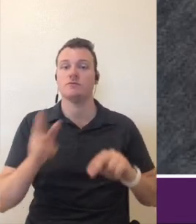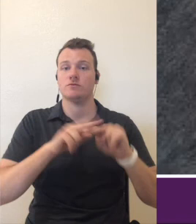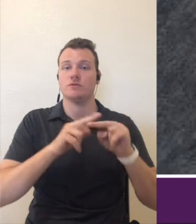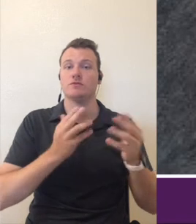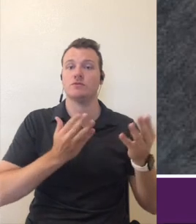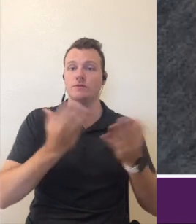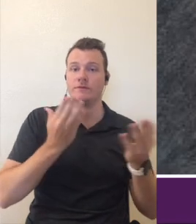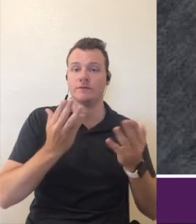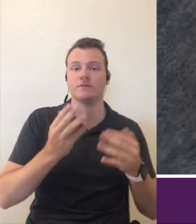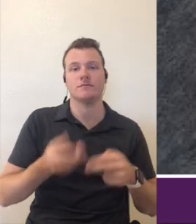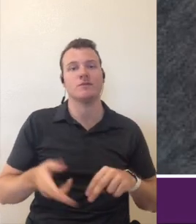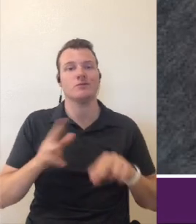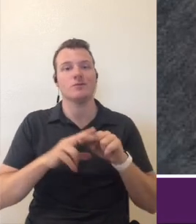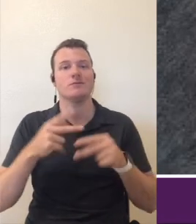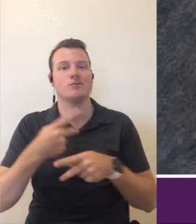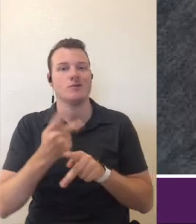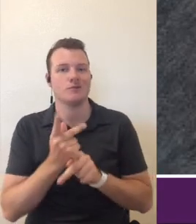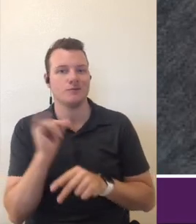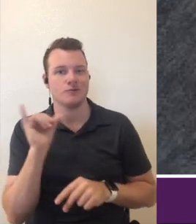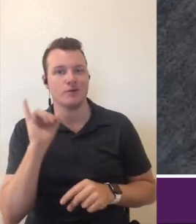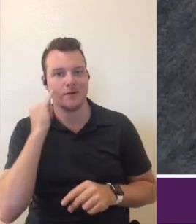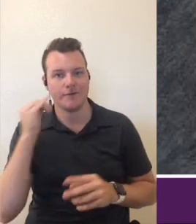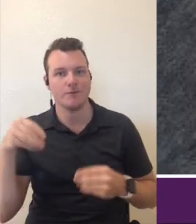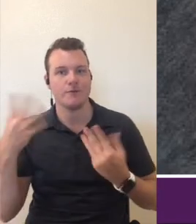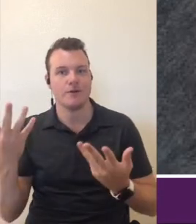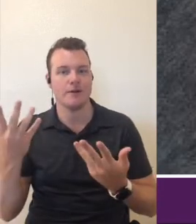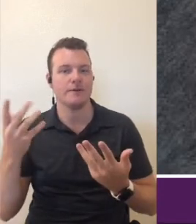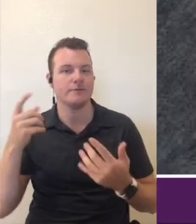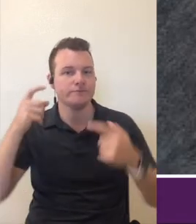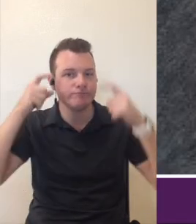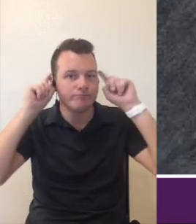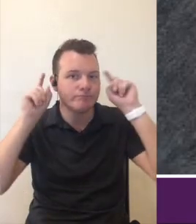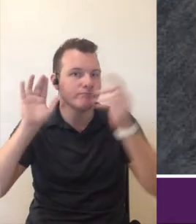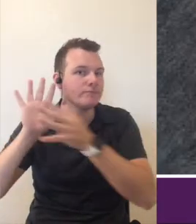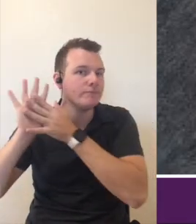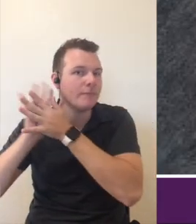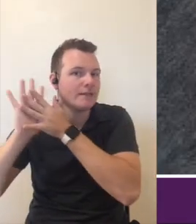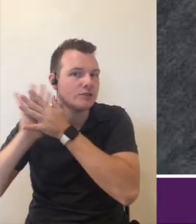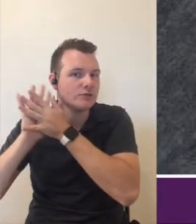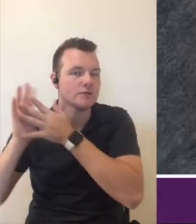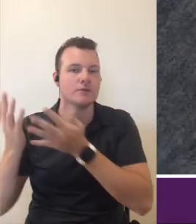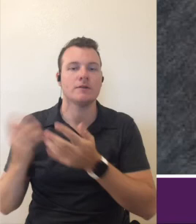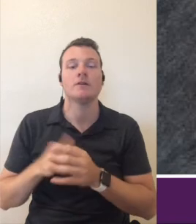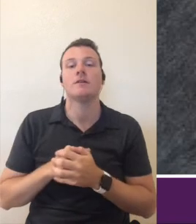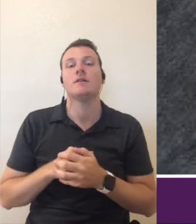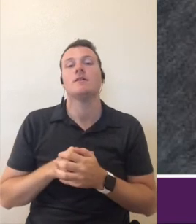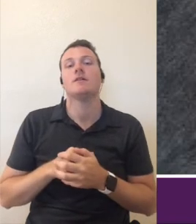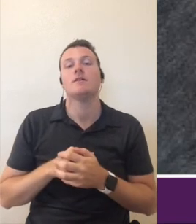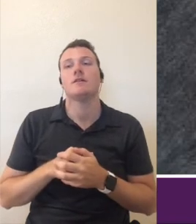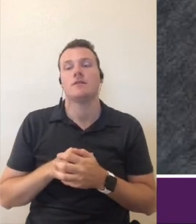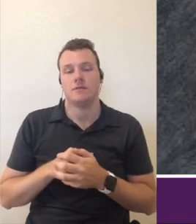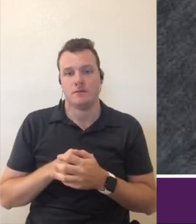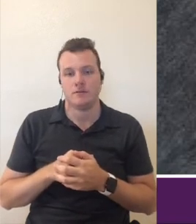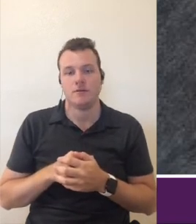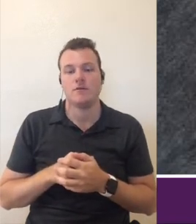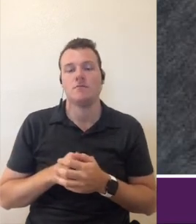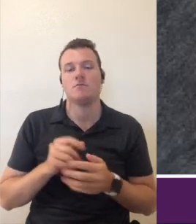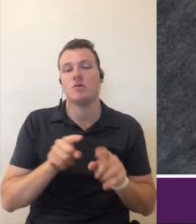to an opportunity to increase not only the service line, but potentially the product line if you're going to be dispensing